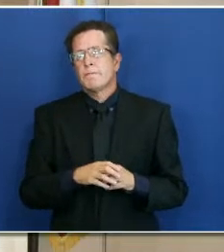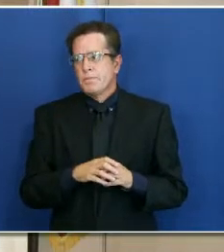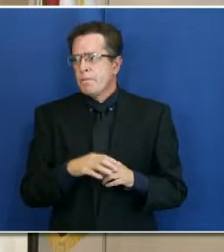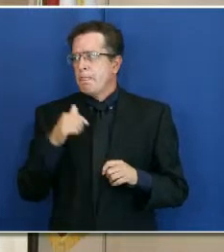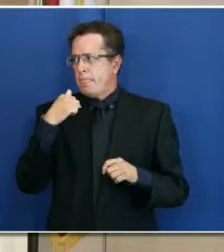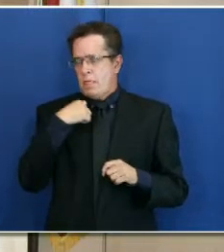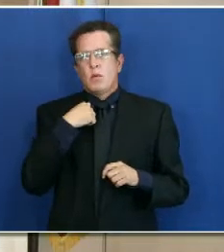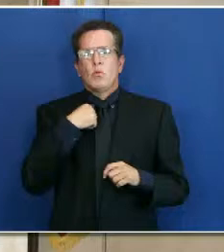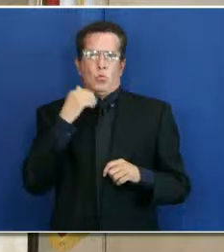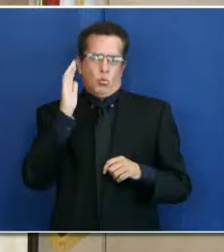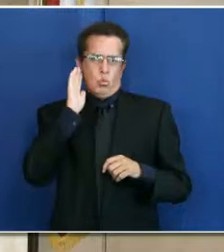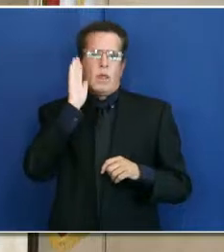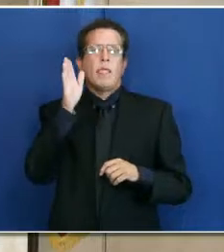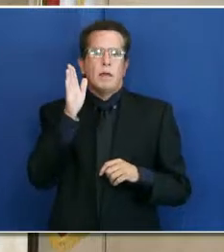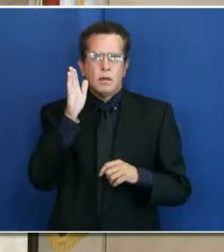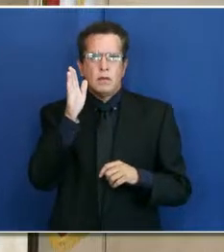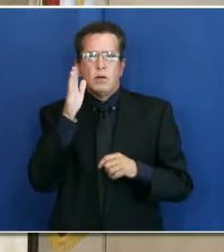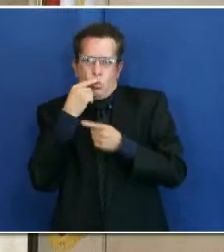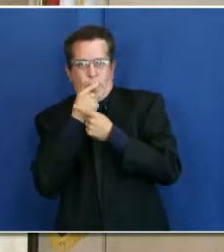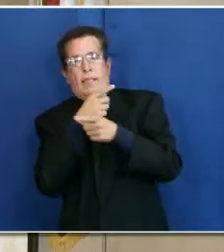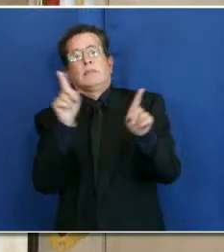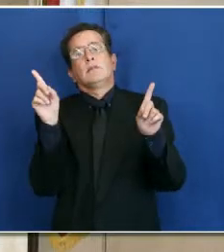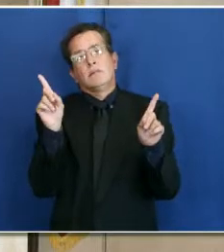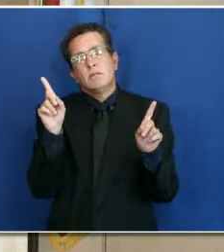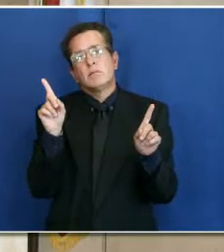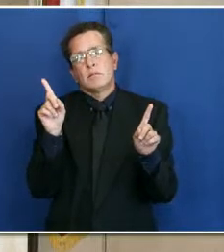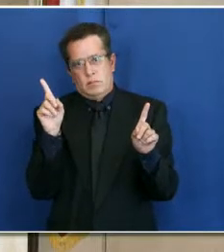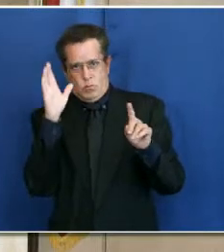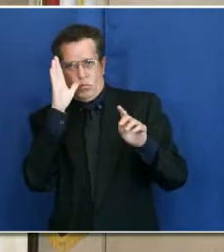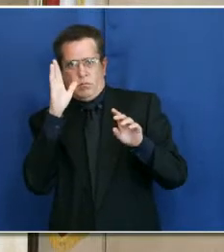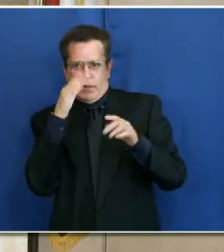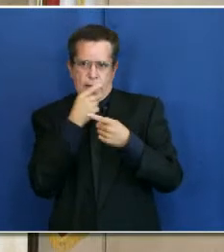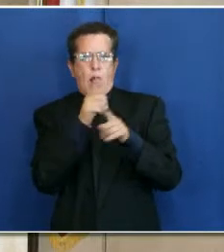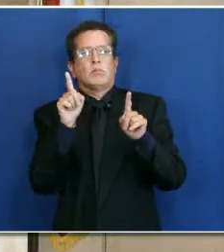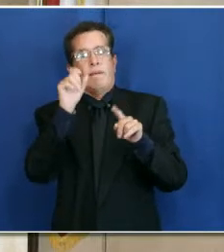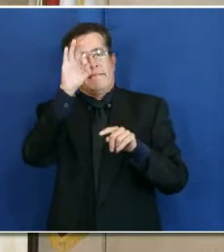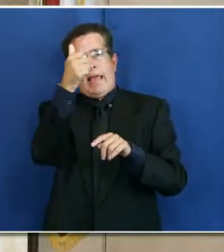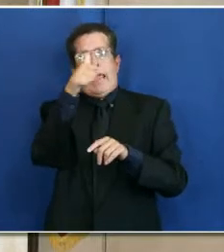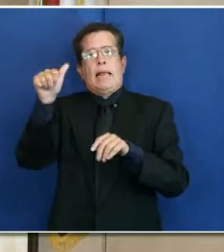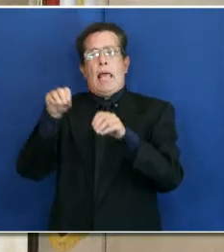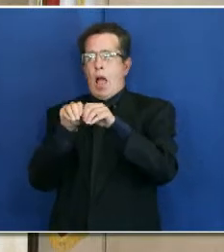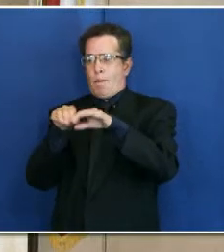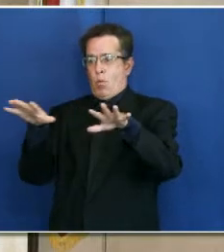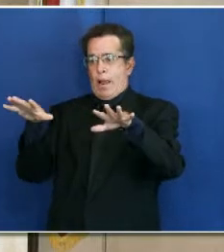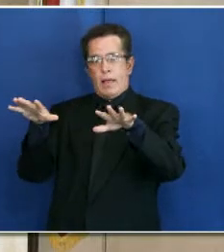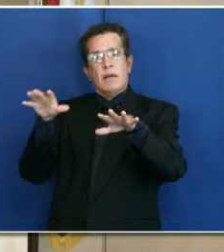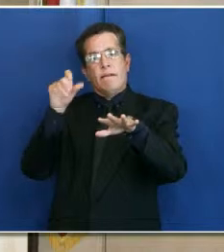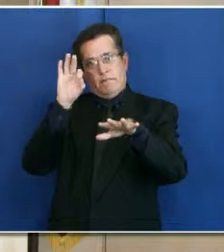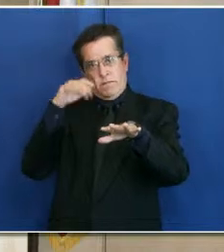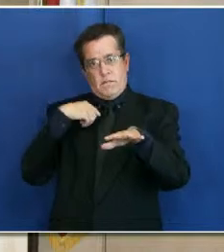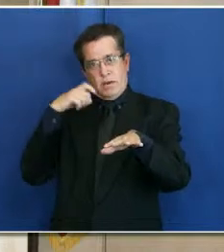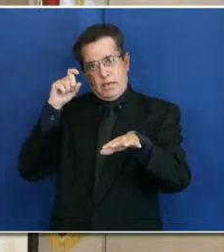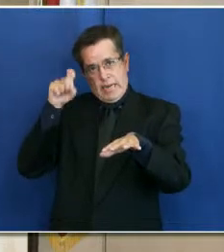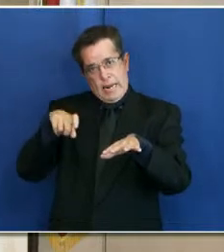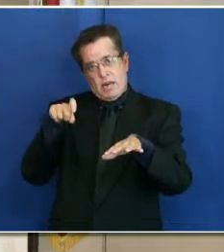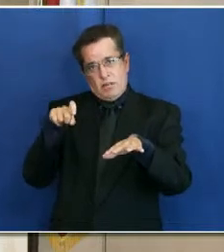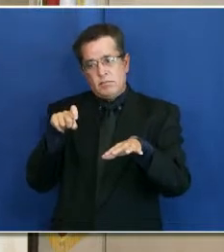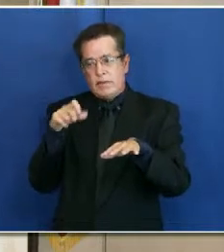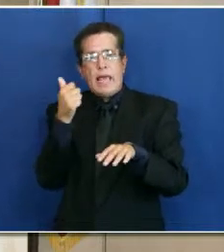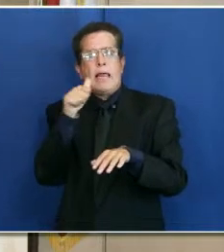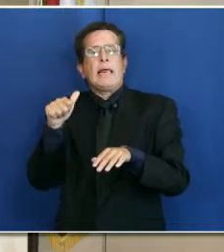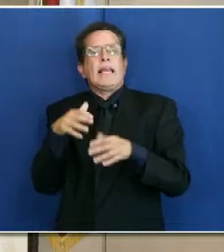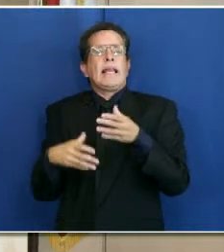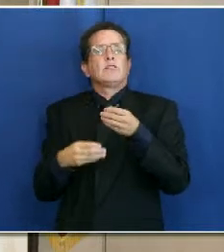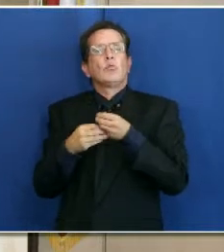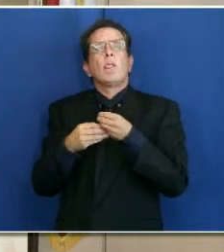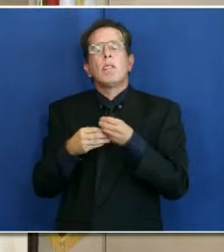We would release or have a press release related to an outbreak if there was additional information